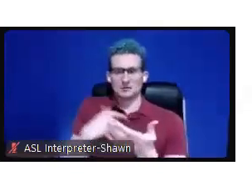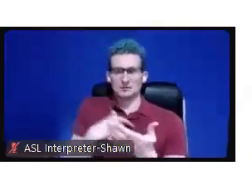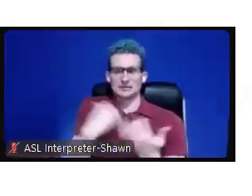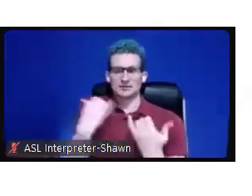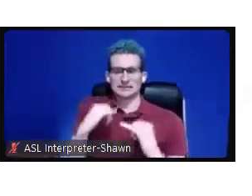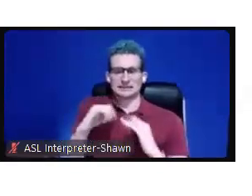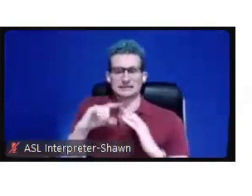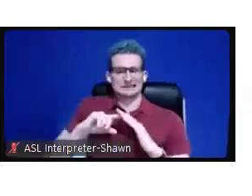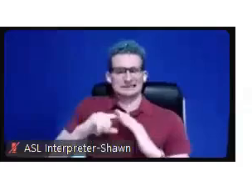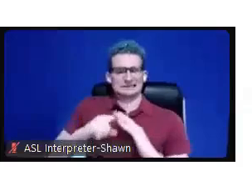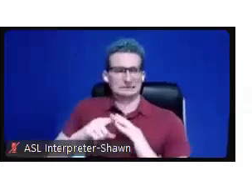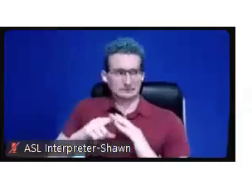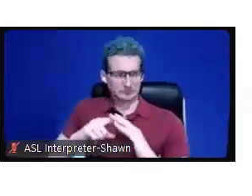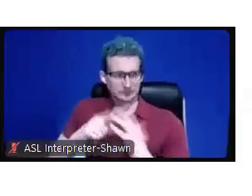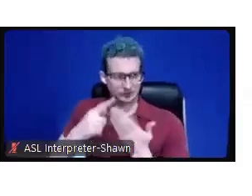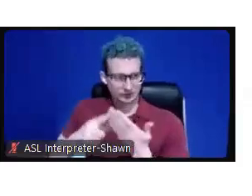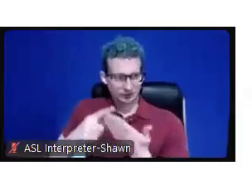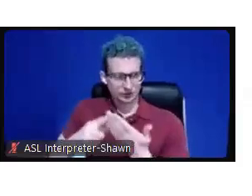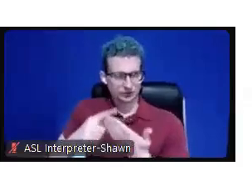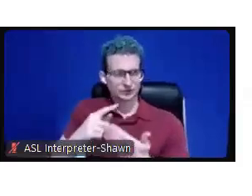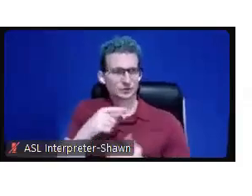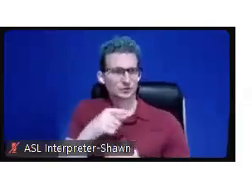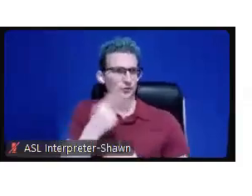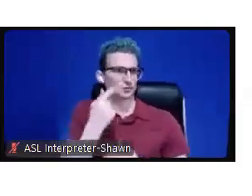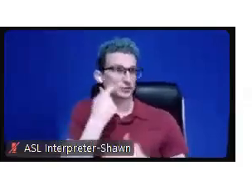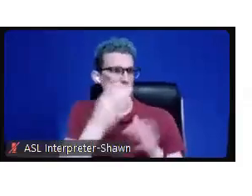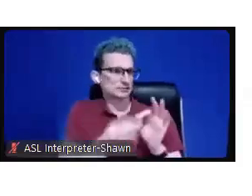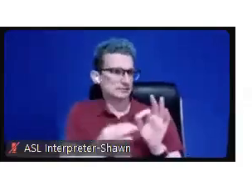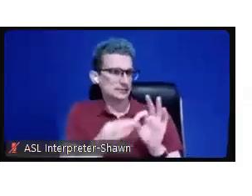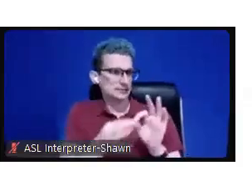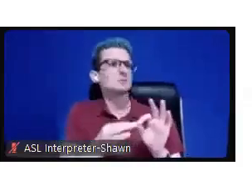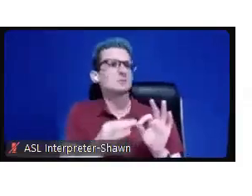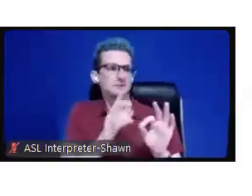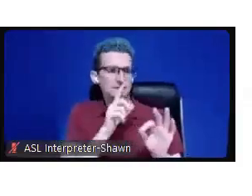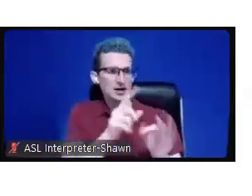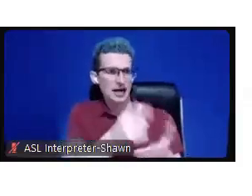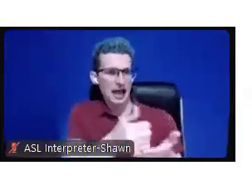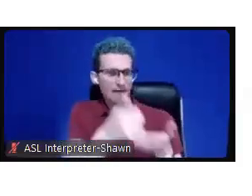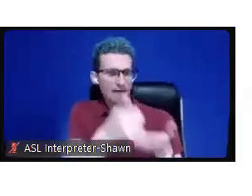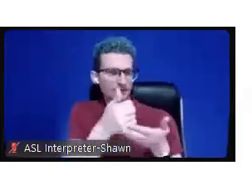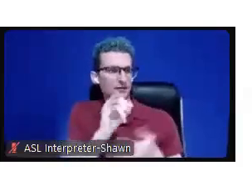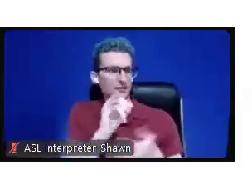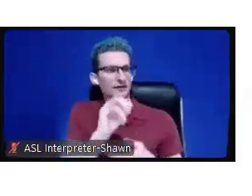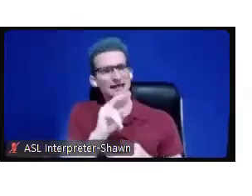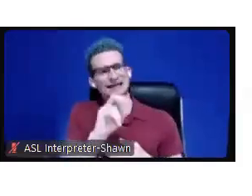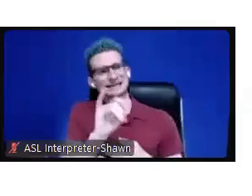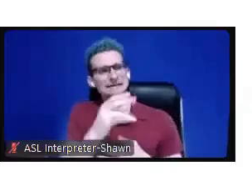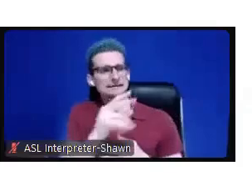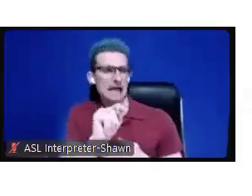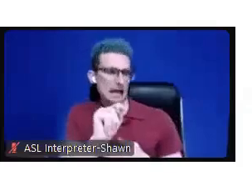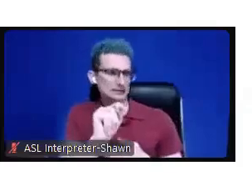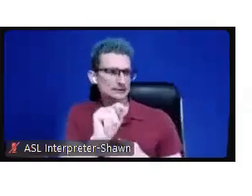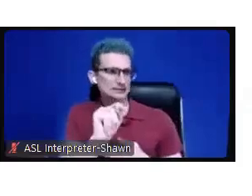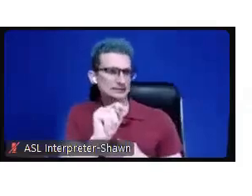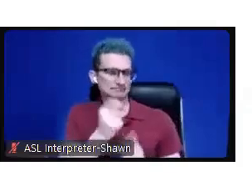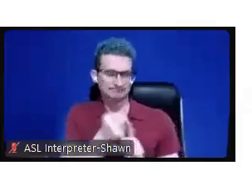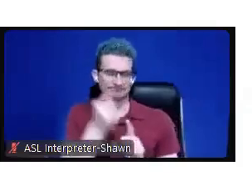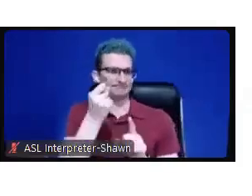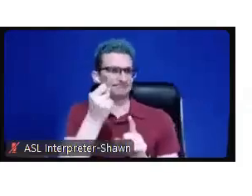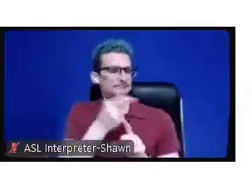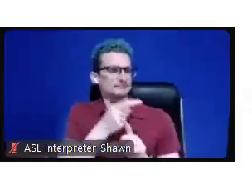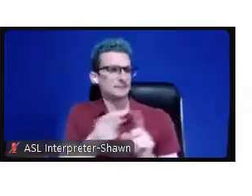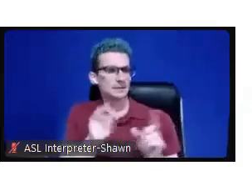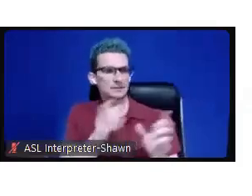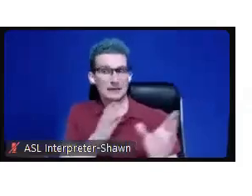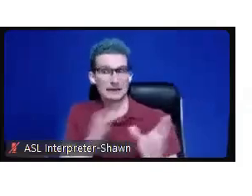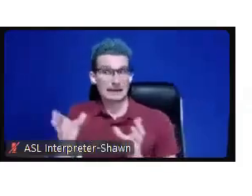think what you've just shared is really helpful insight that resonates, but we don't have a plan yet. So there isn't a